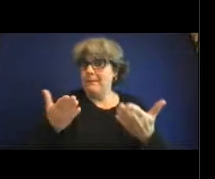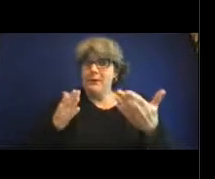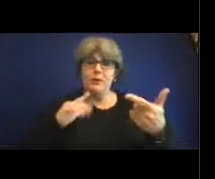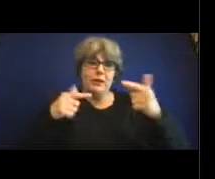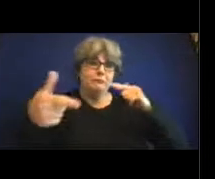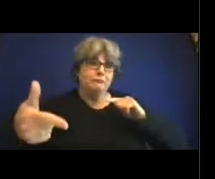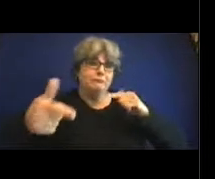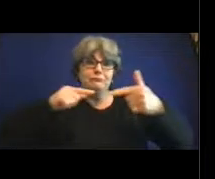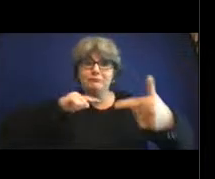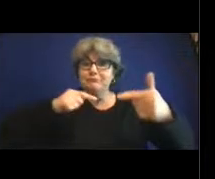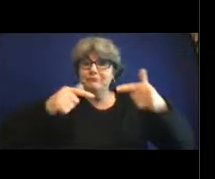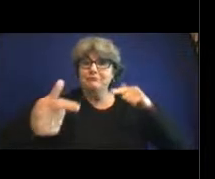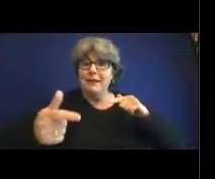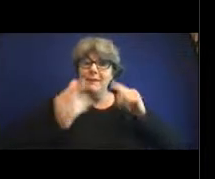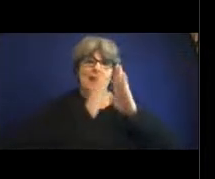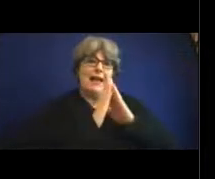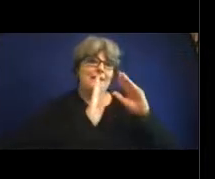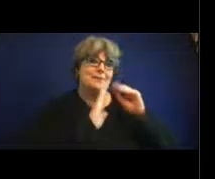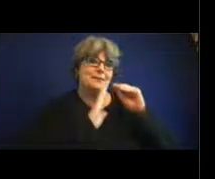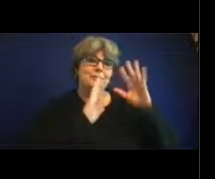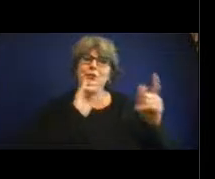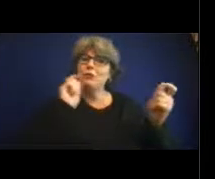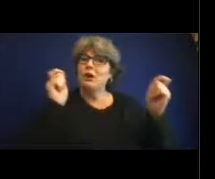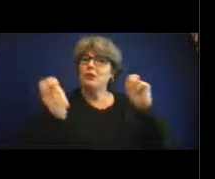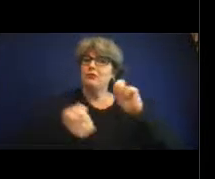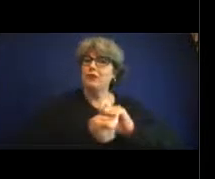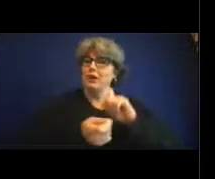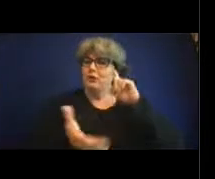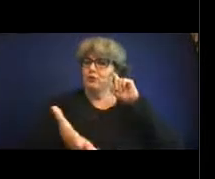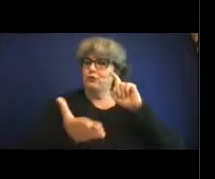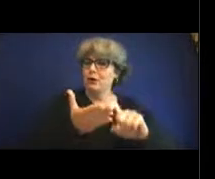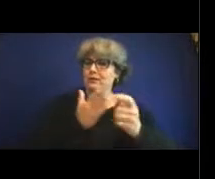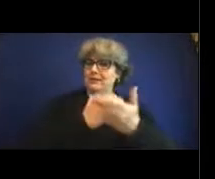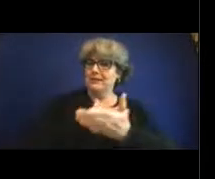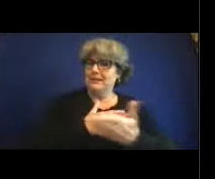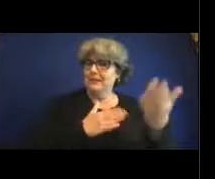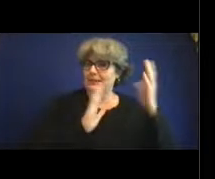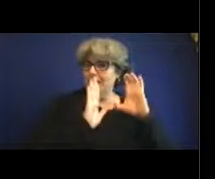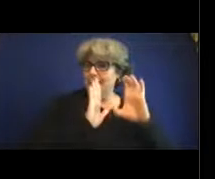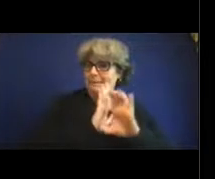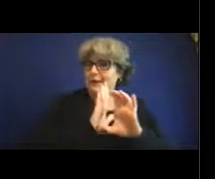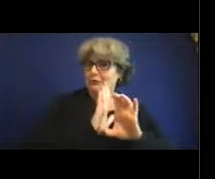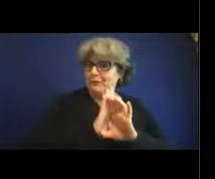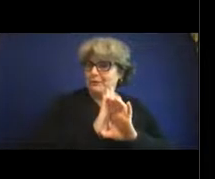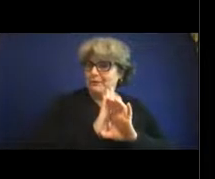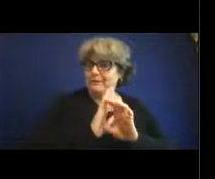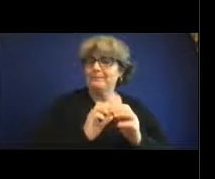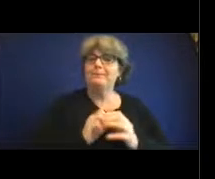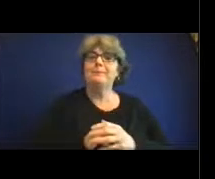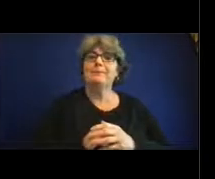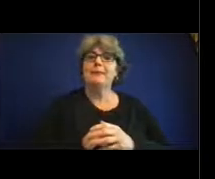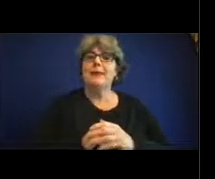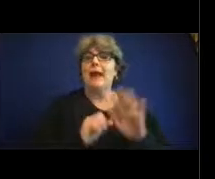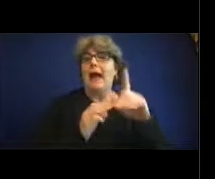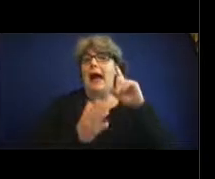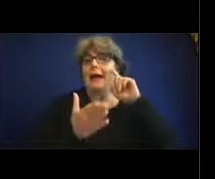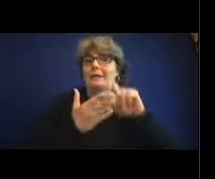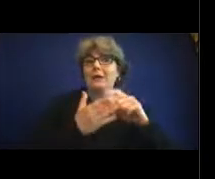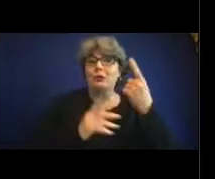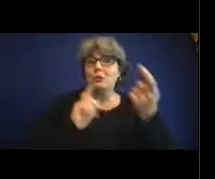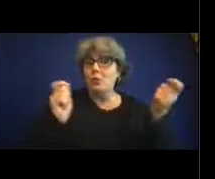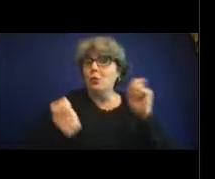from the students as well as what kind of change they see in there. So I will just pick out one change that